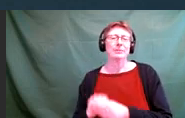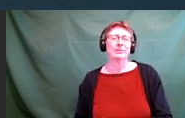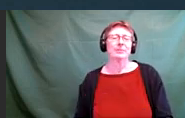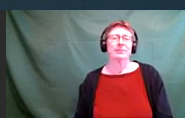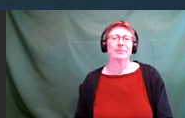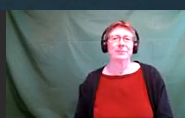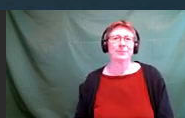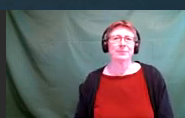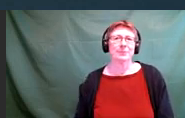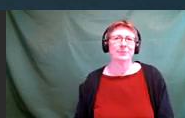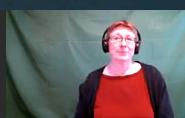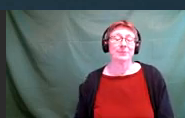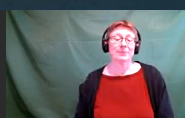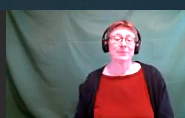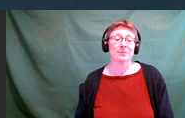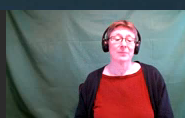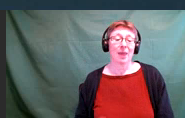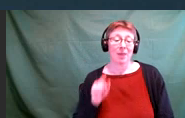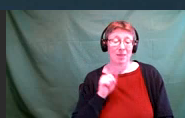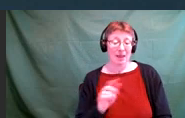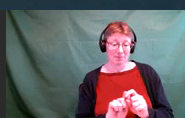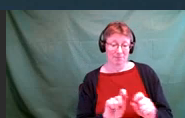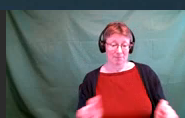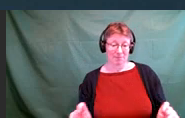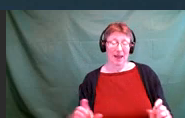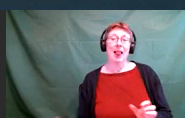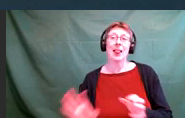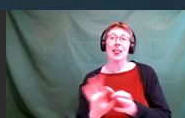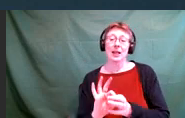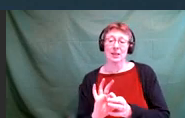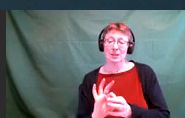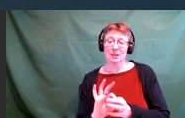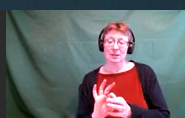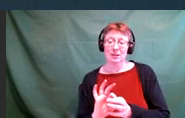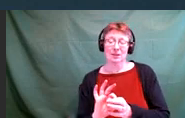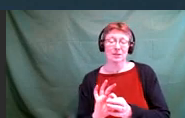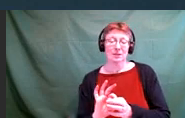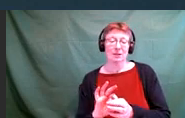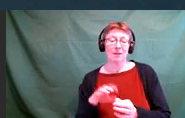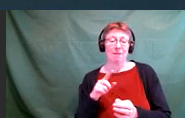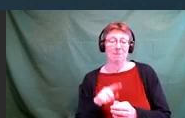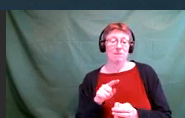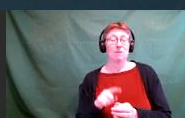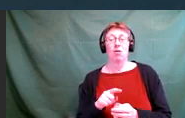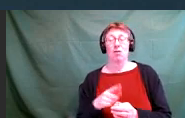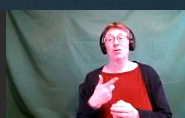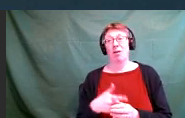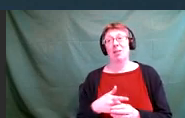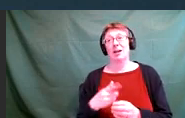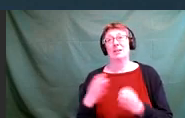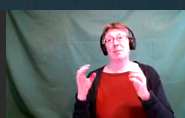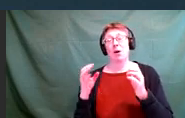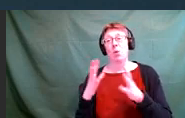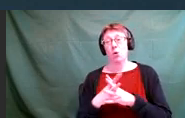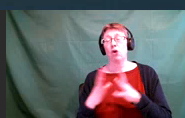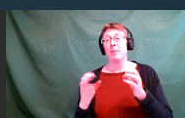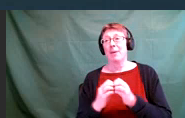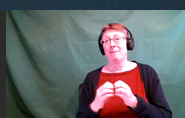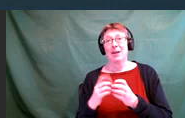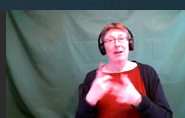And then there's a link to an article on Warren Buffett if you're not familiar with